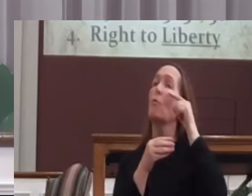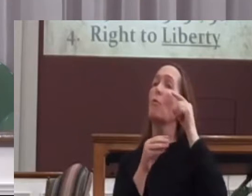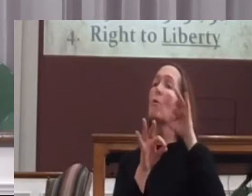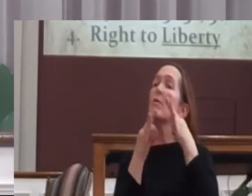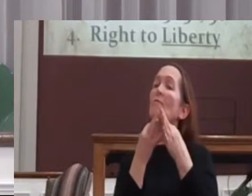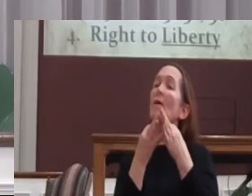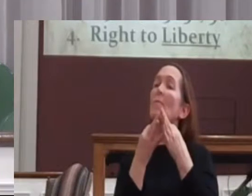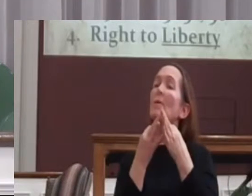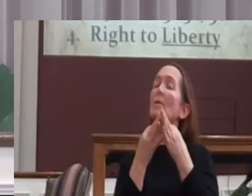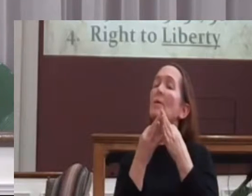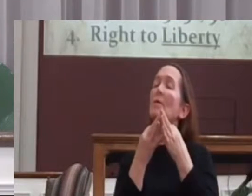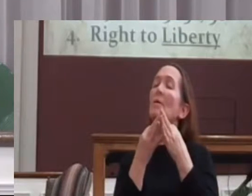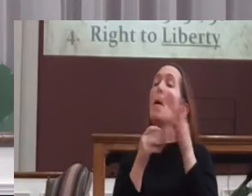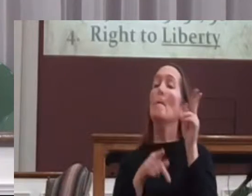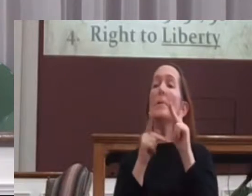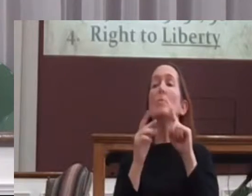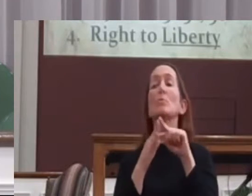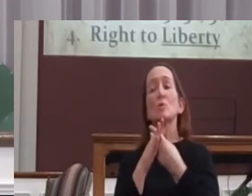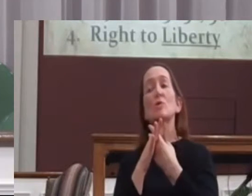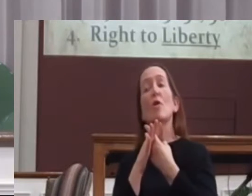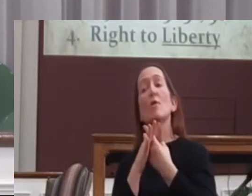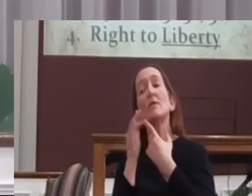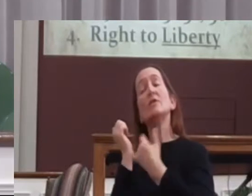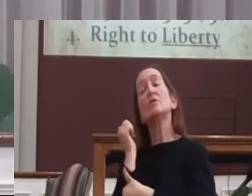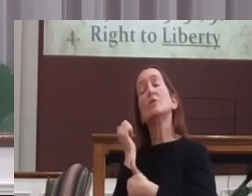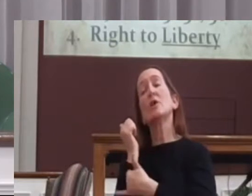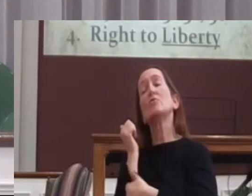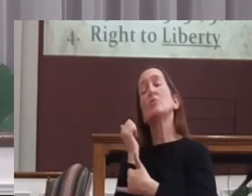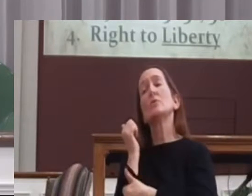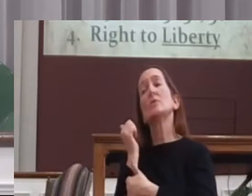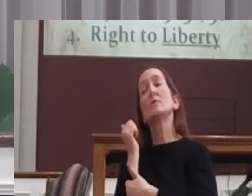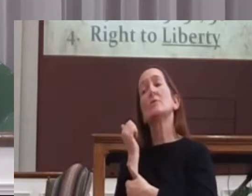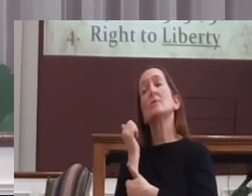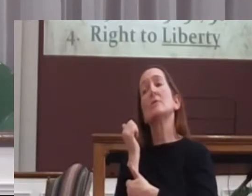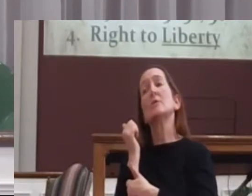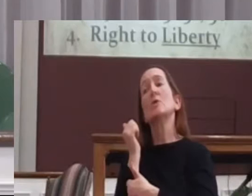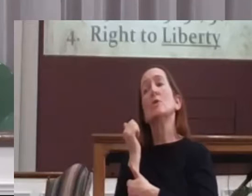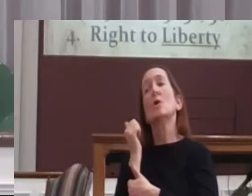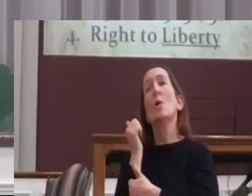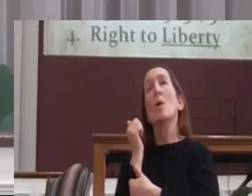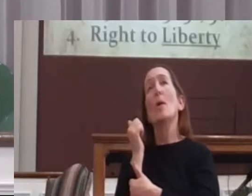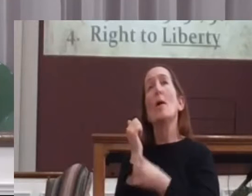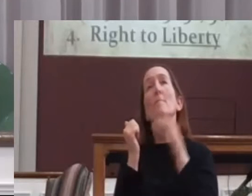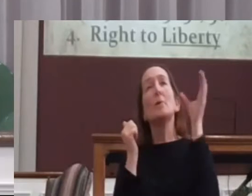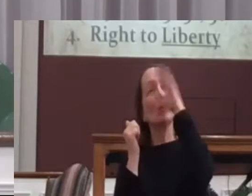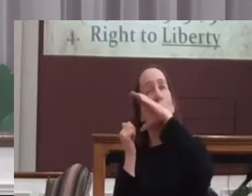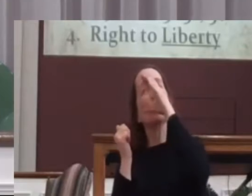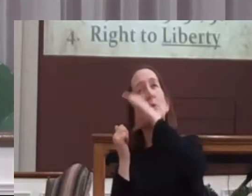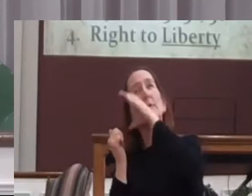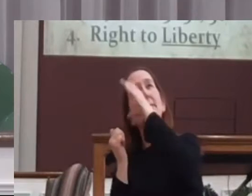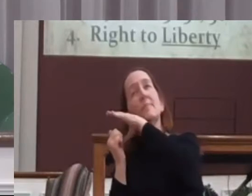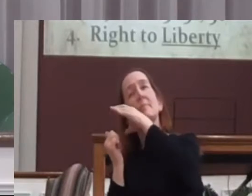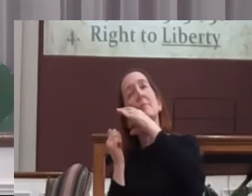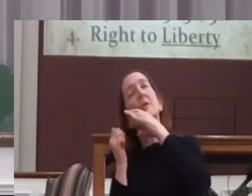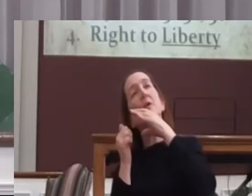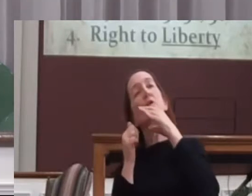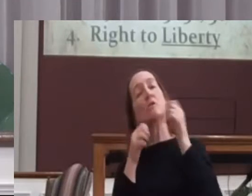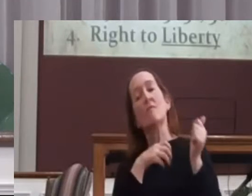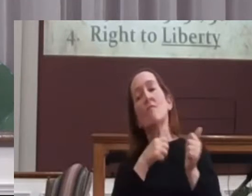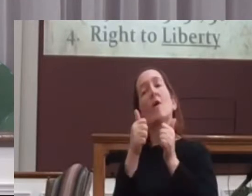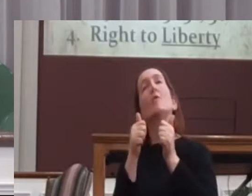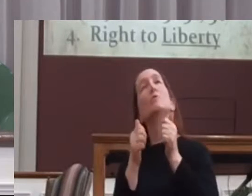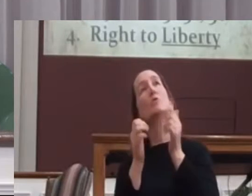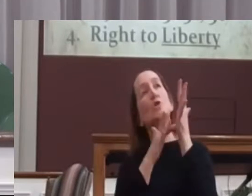5:8. Our founders were seeking God's provision for a successful society, just as we have been discussing these past